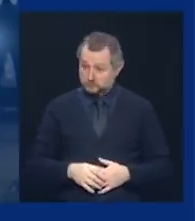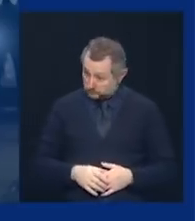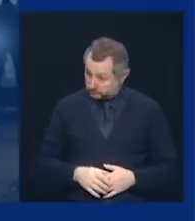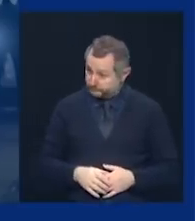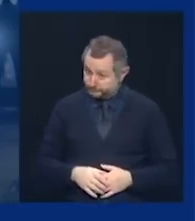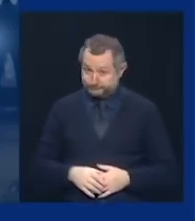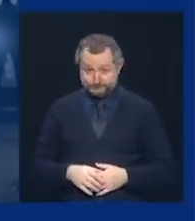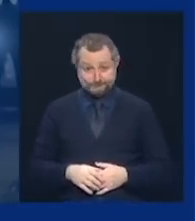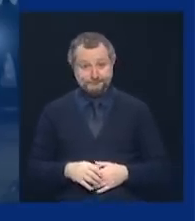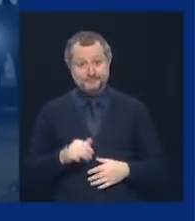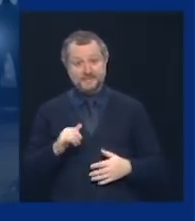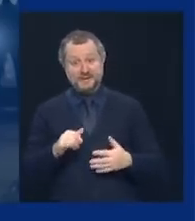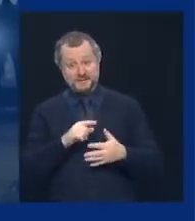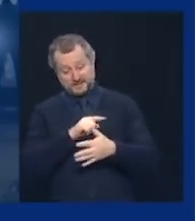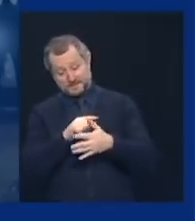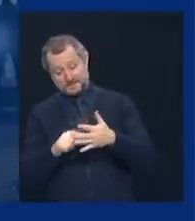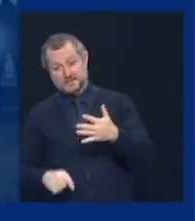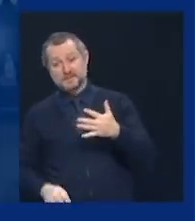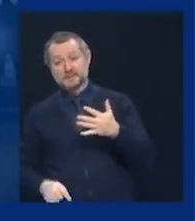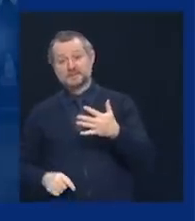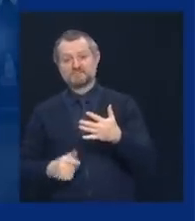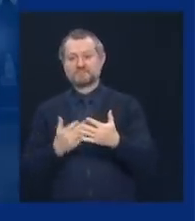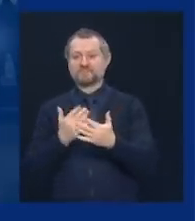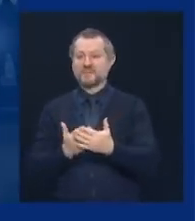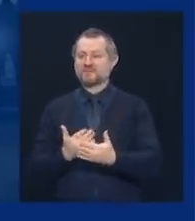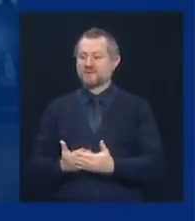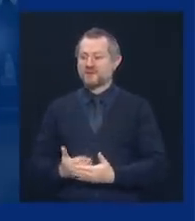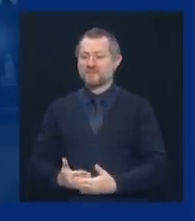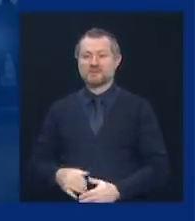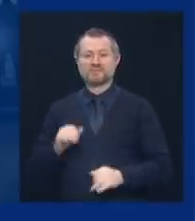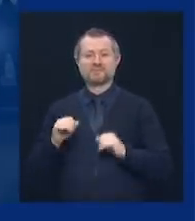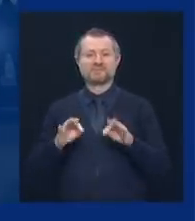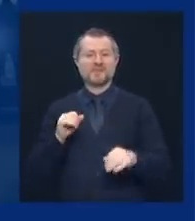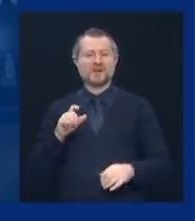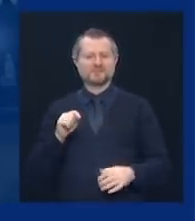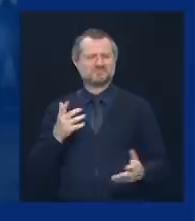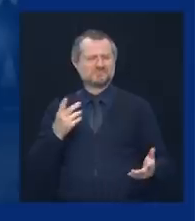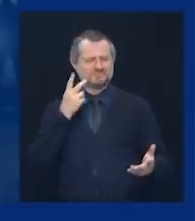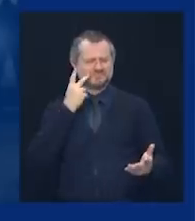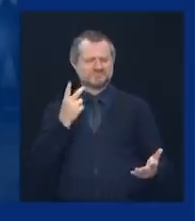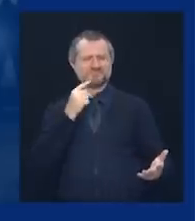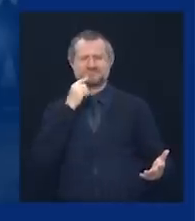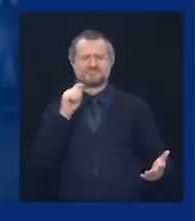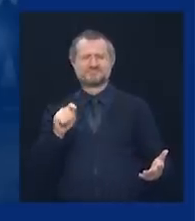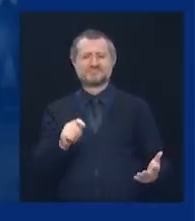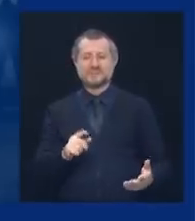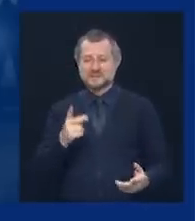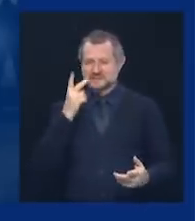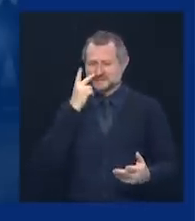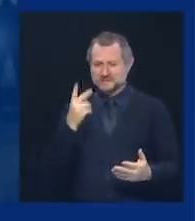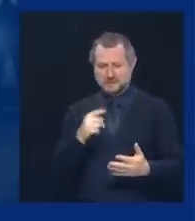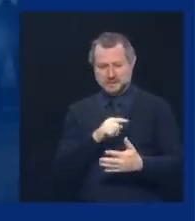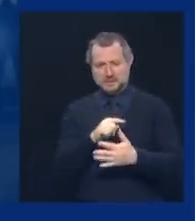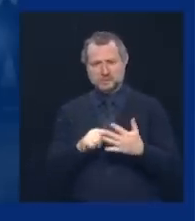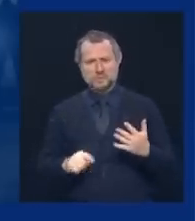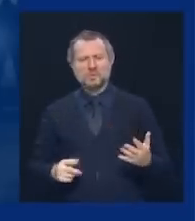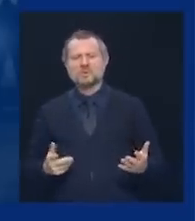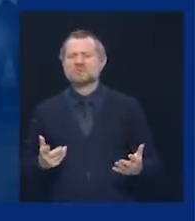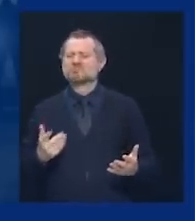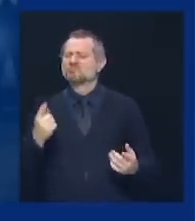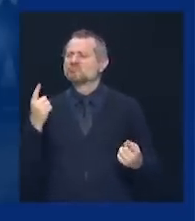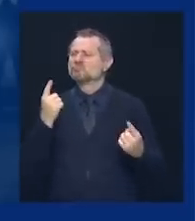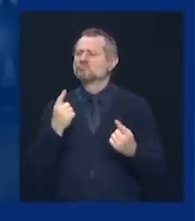5 inarguable facts. When you hear those facts, you have to say to